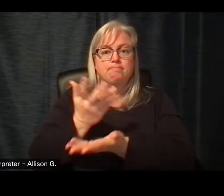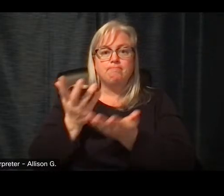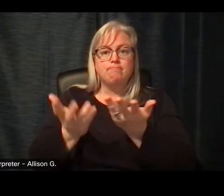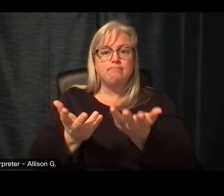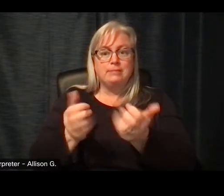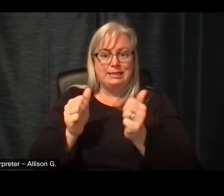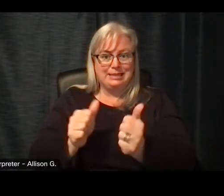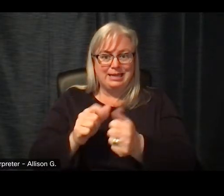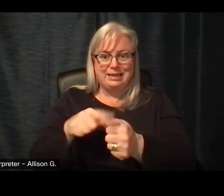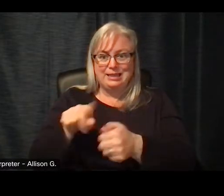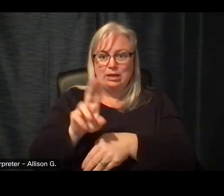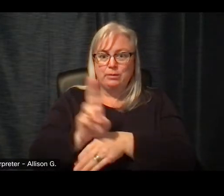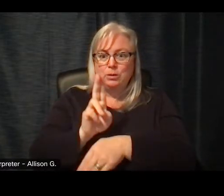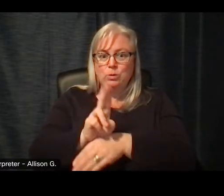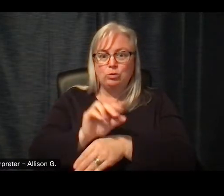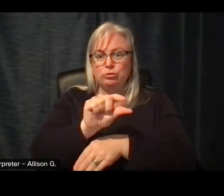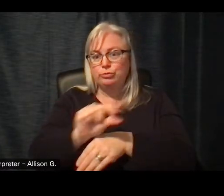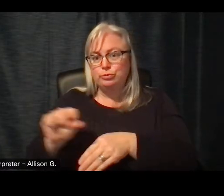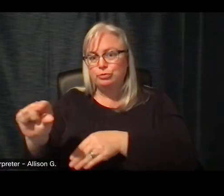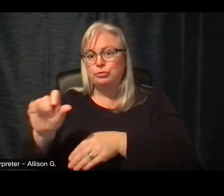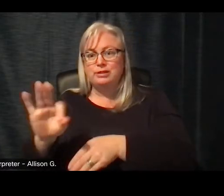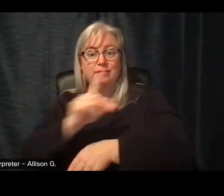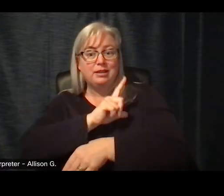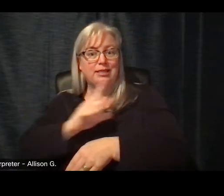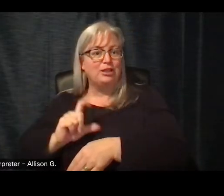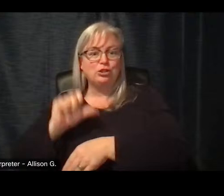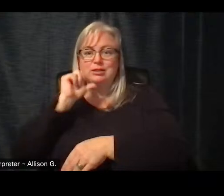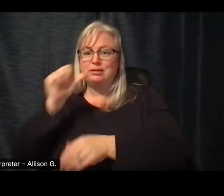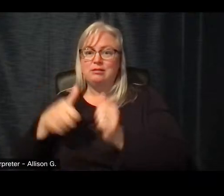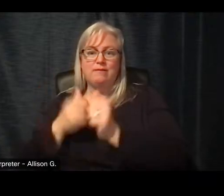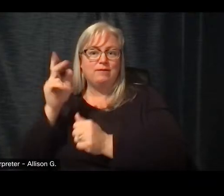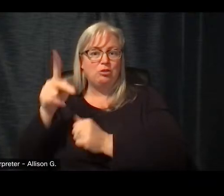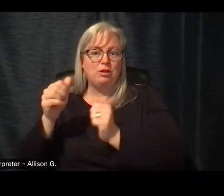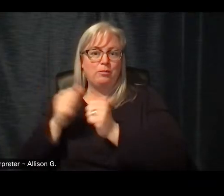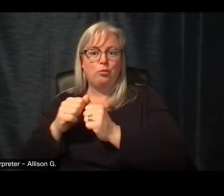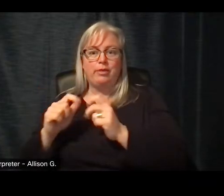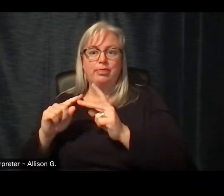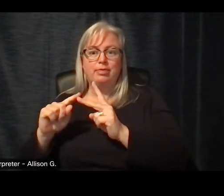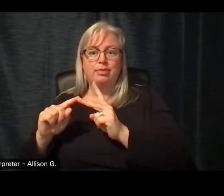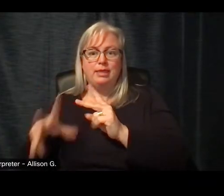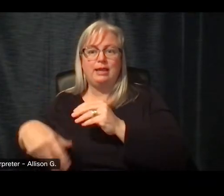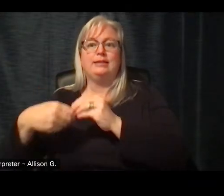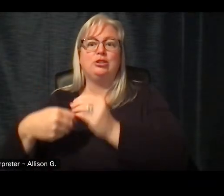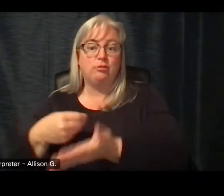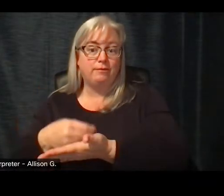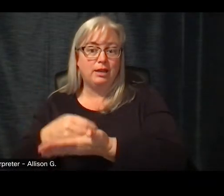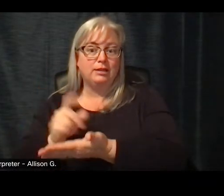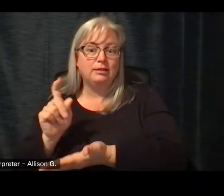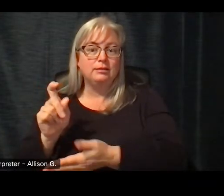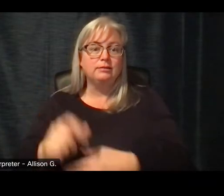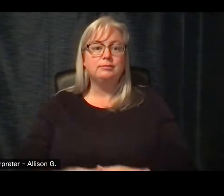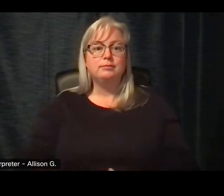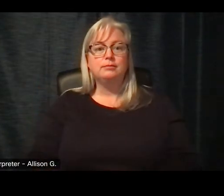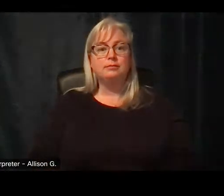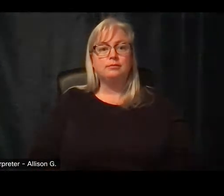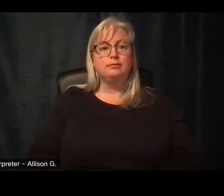could they be used if the legislature doesn't follow up with the additional funding?